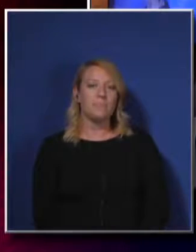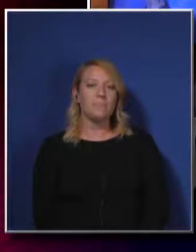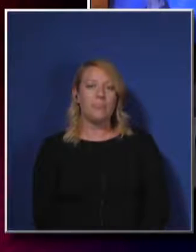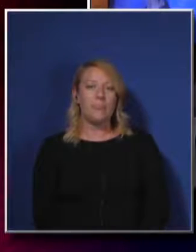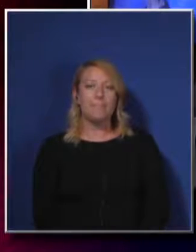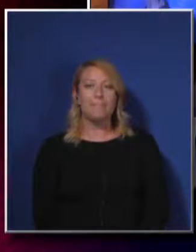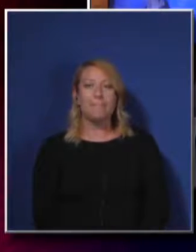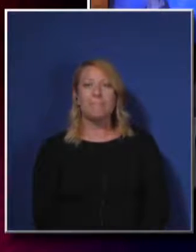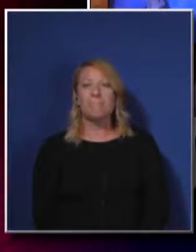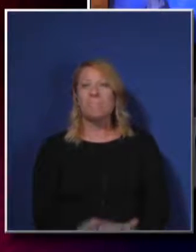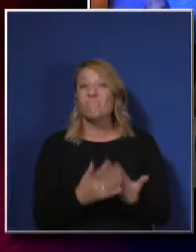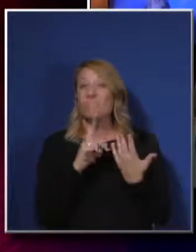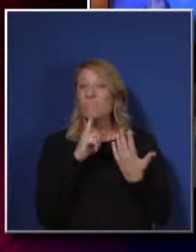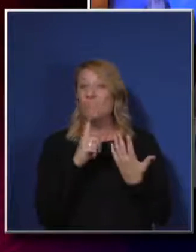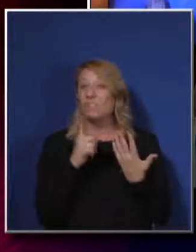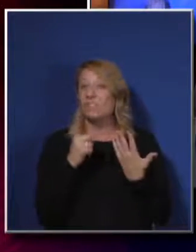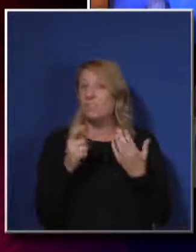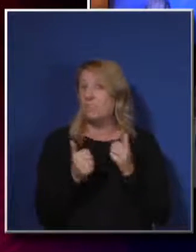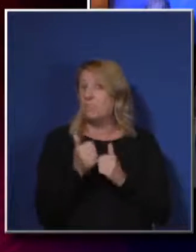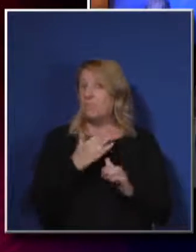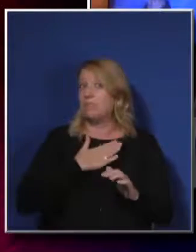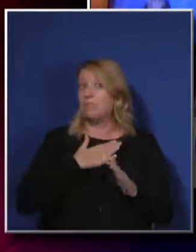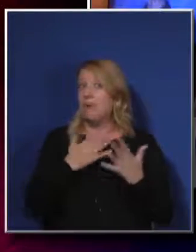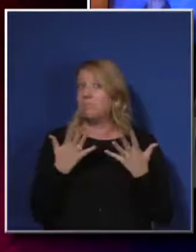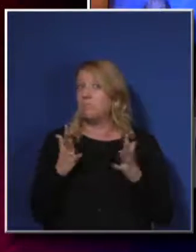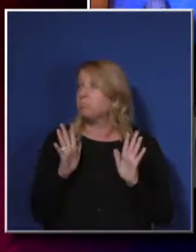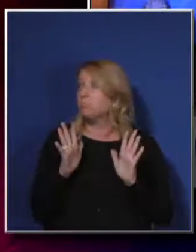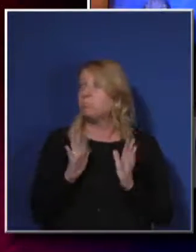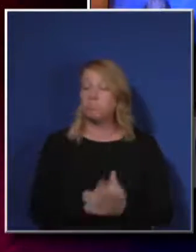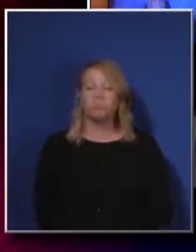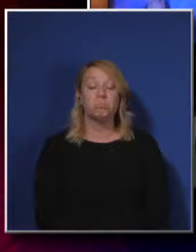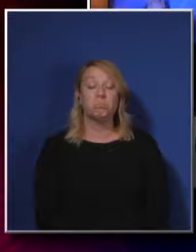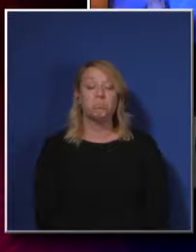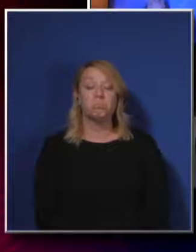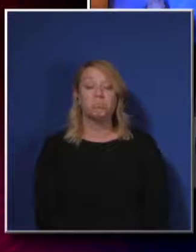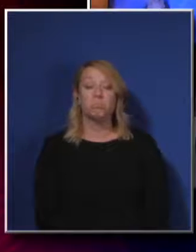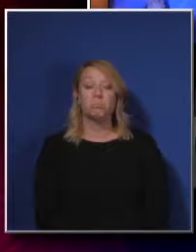And I think that's most of it right there.